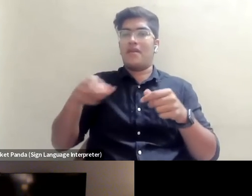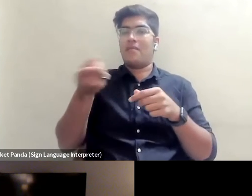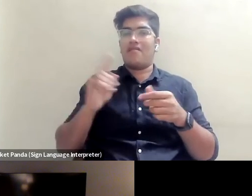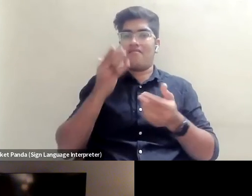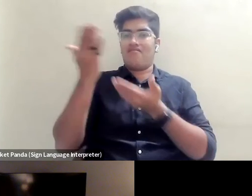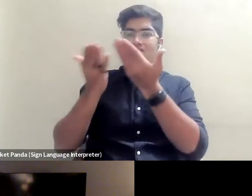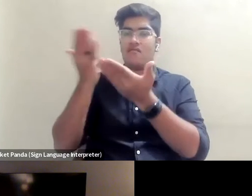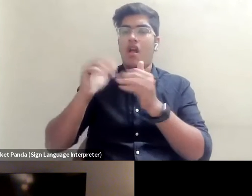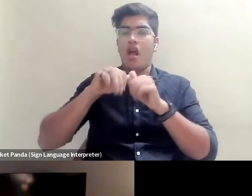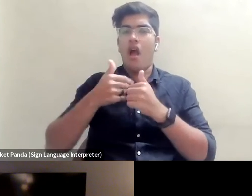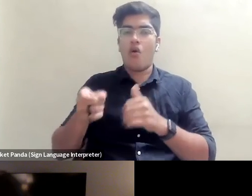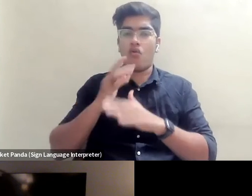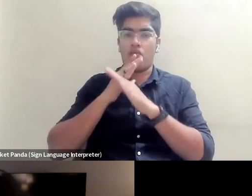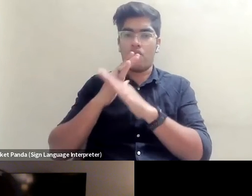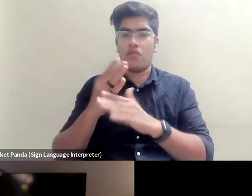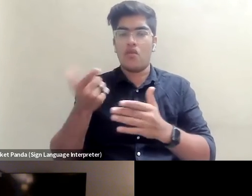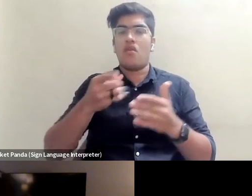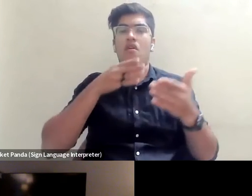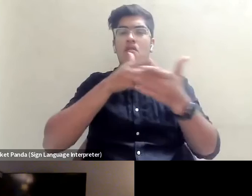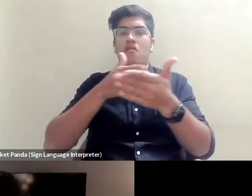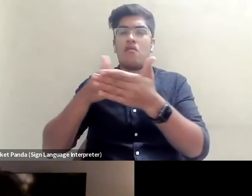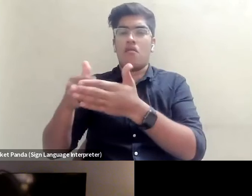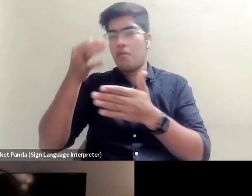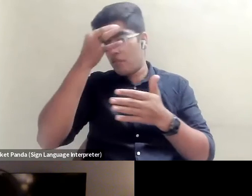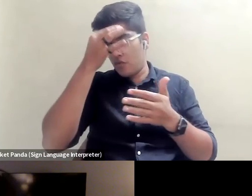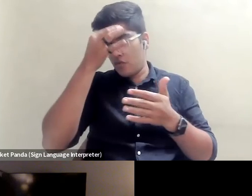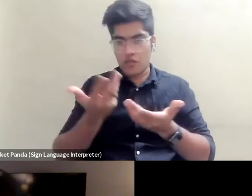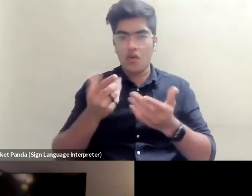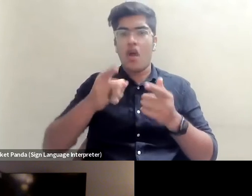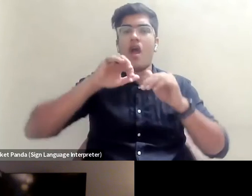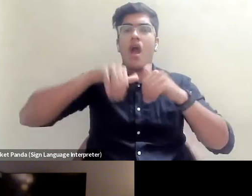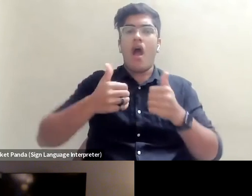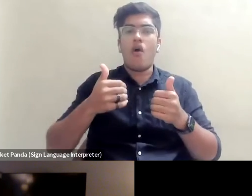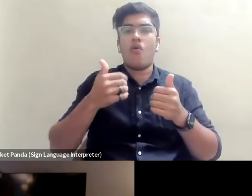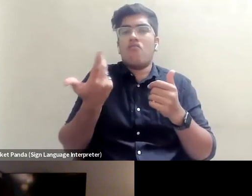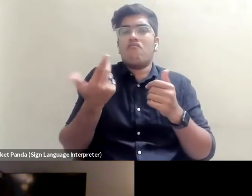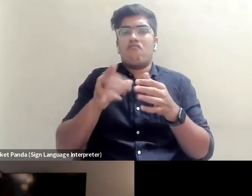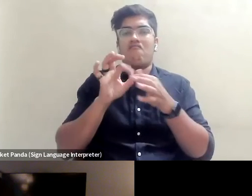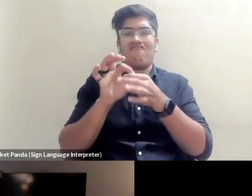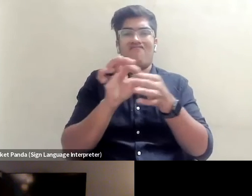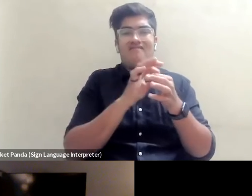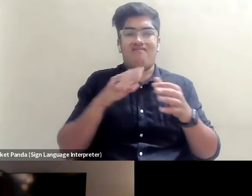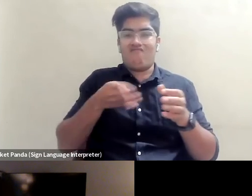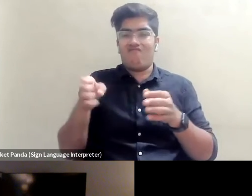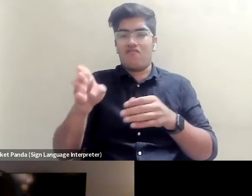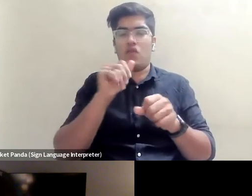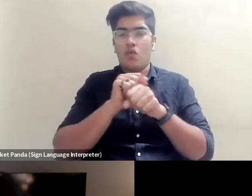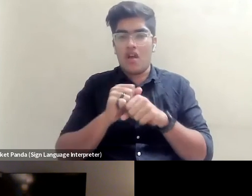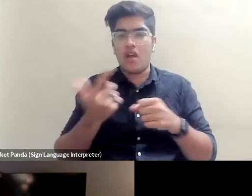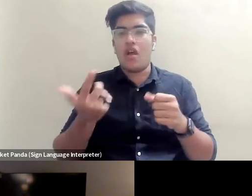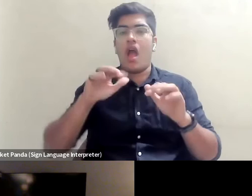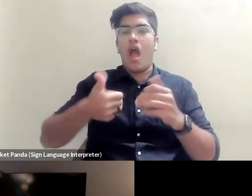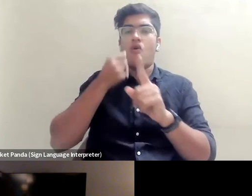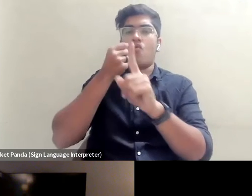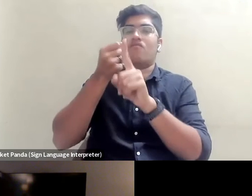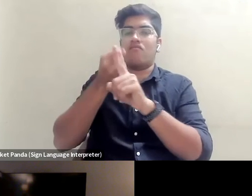of challenges are they facing? How are they navigating their networks to try and fight back